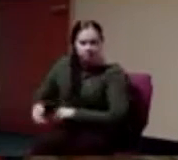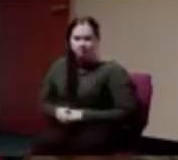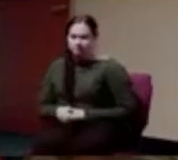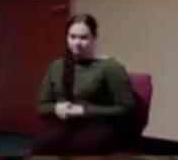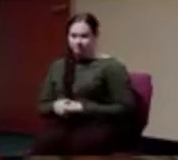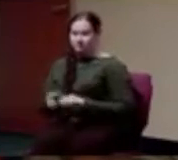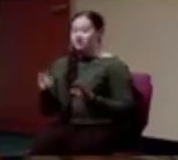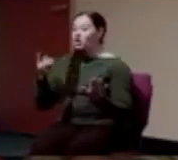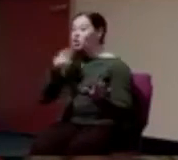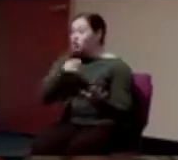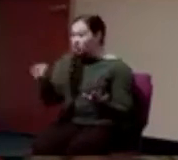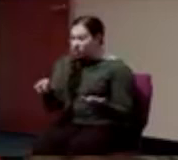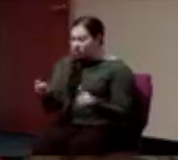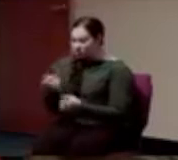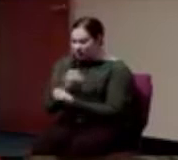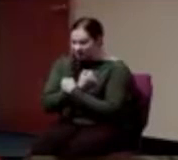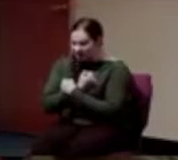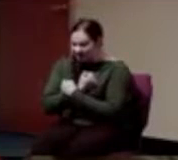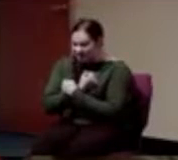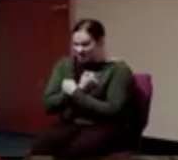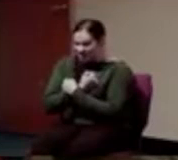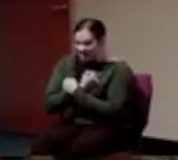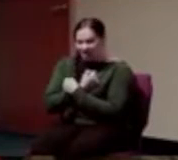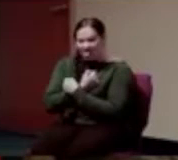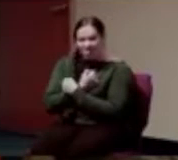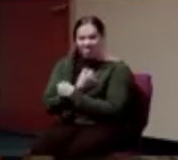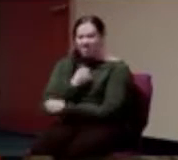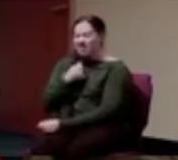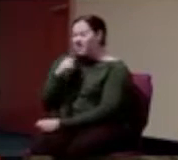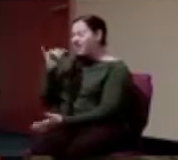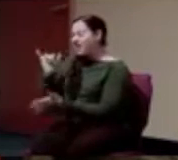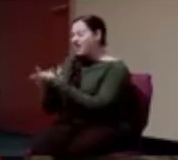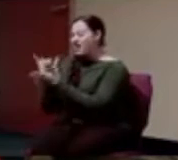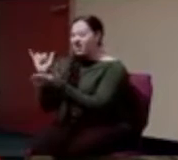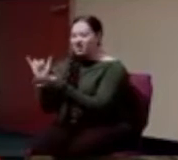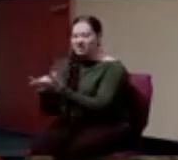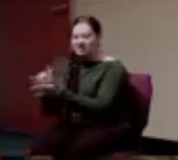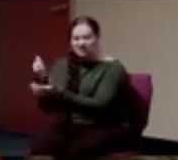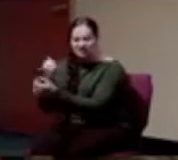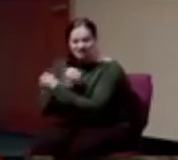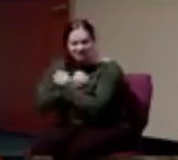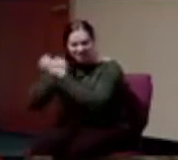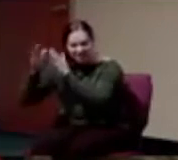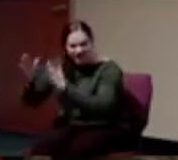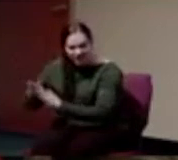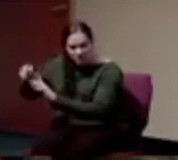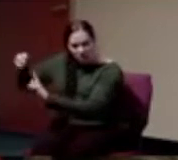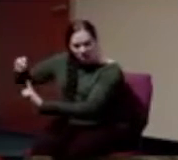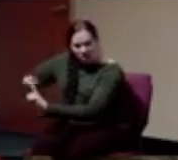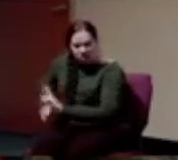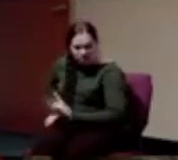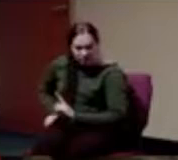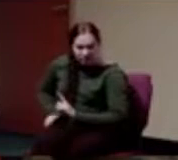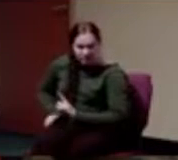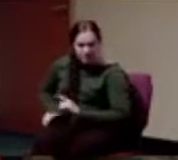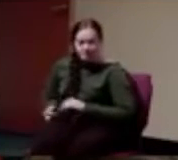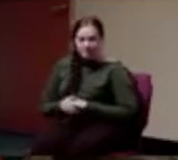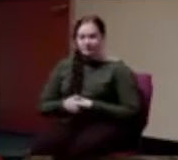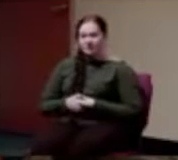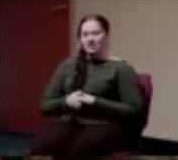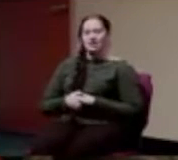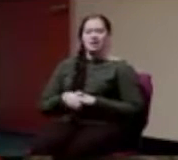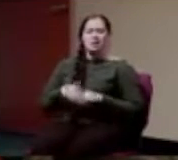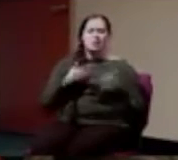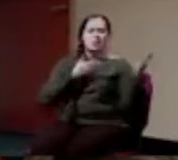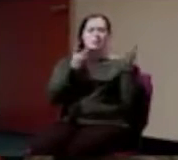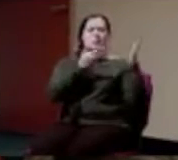Are you guys loving the unlovable? Because we represent Jesus to everyone who sees us, to the waitress at the restaurant who's slow, messing up